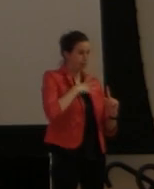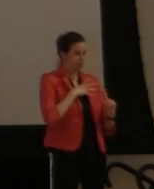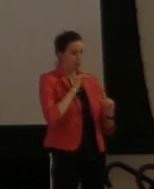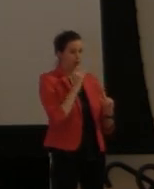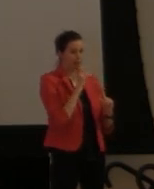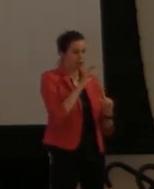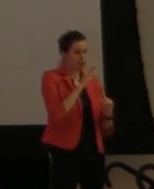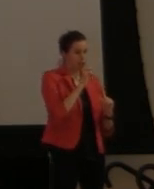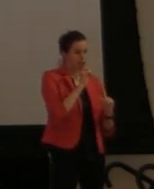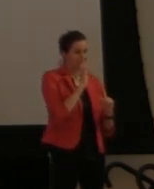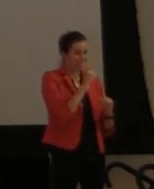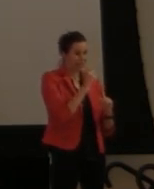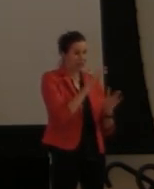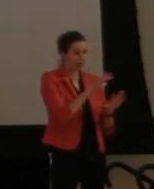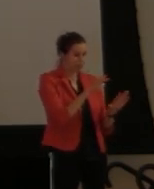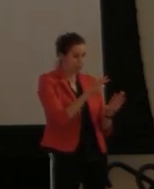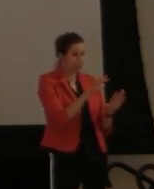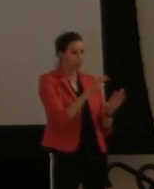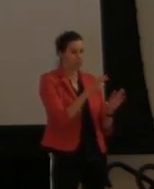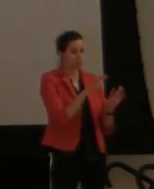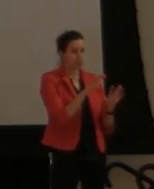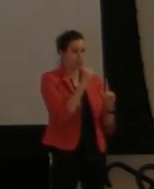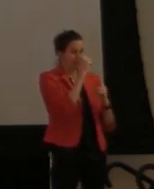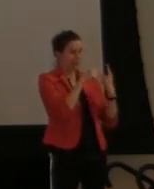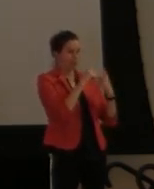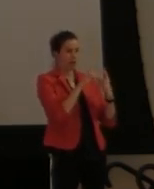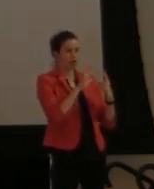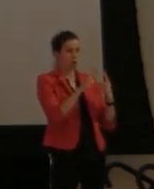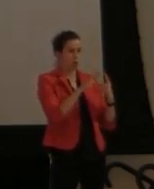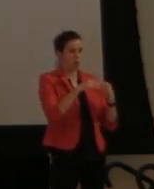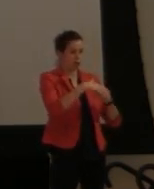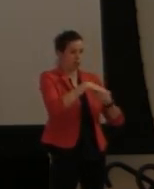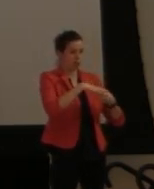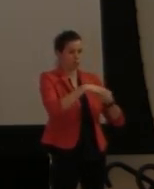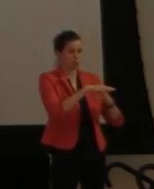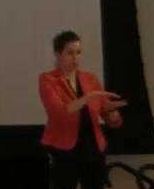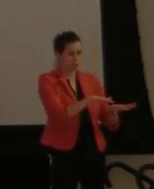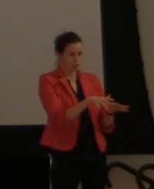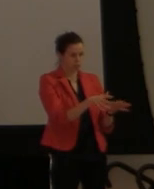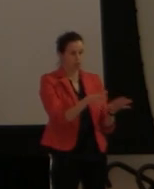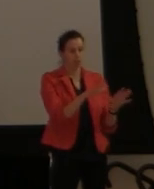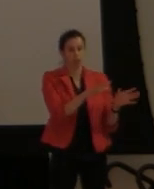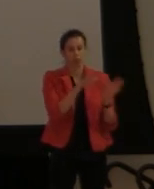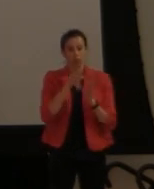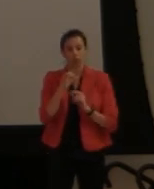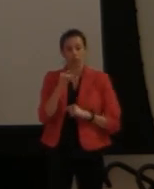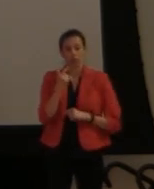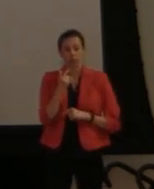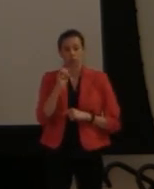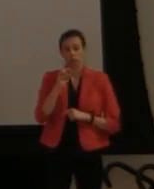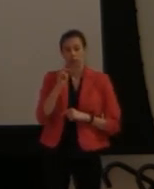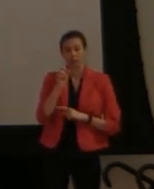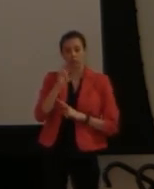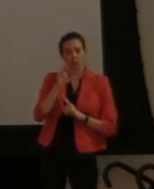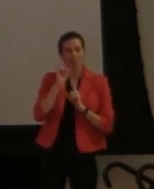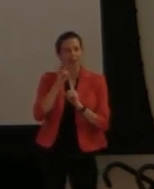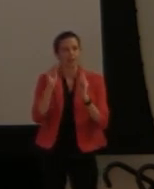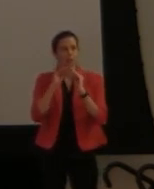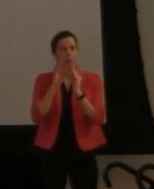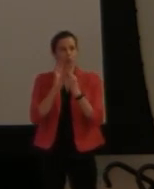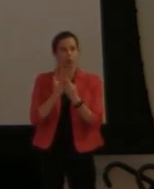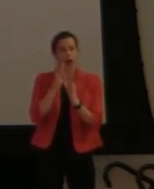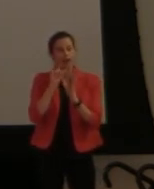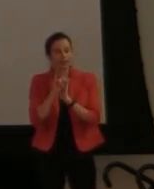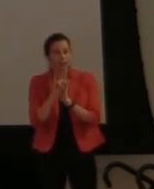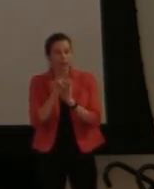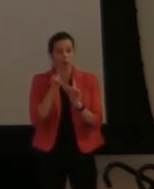if that was their assignment. So think genitals on that one. And then gender, talking about your actual gender identity. Do you identify as a